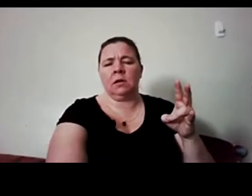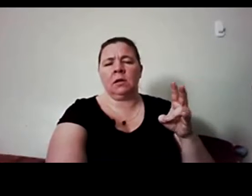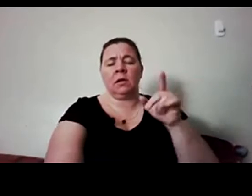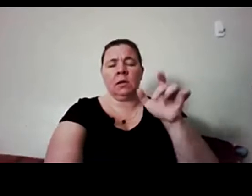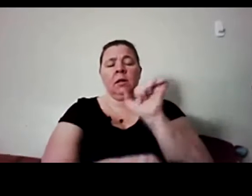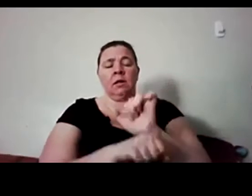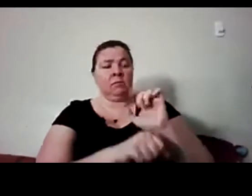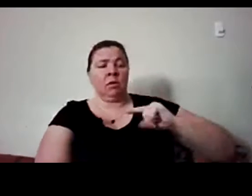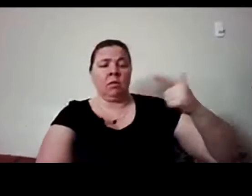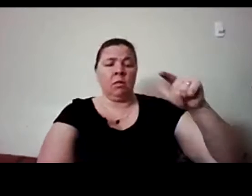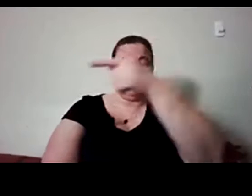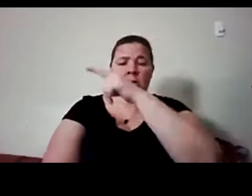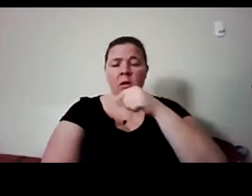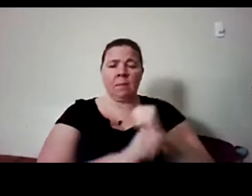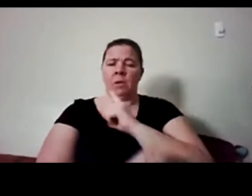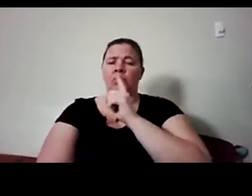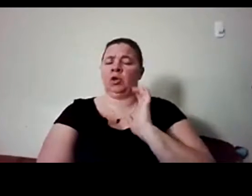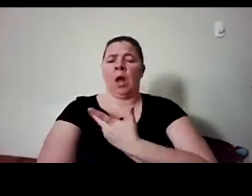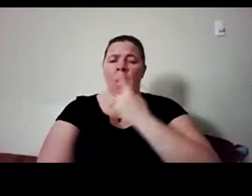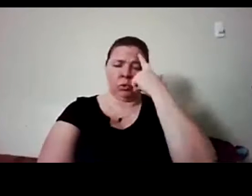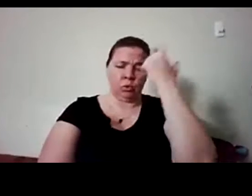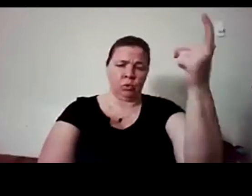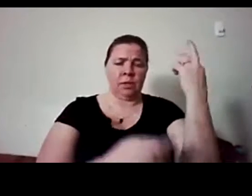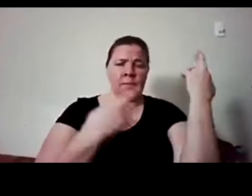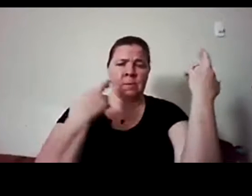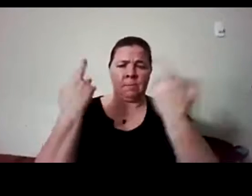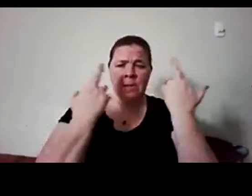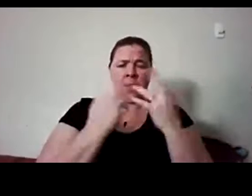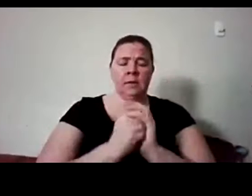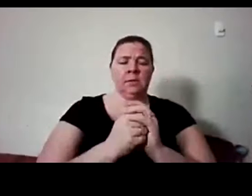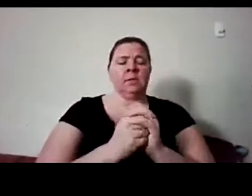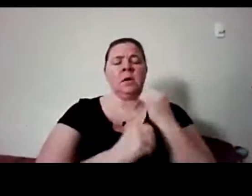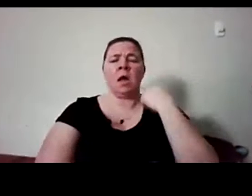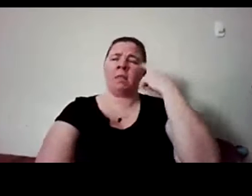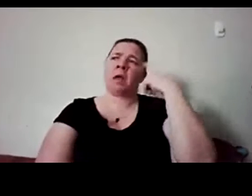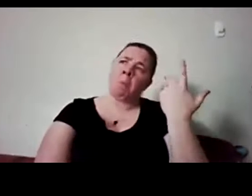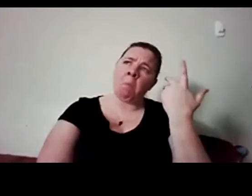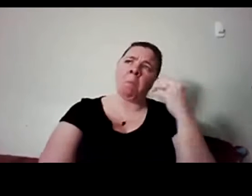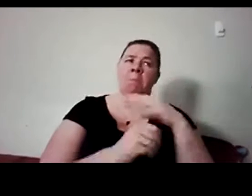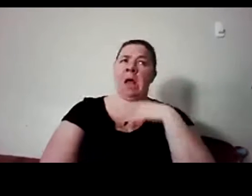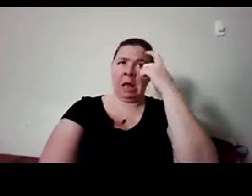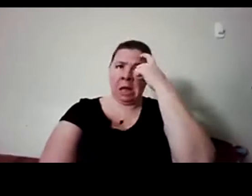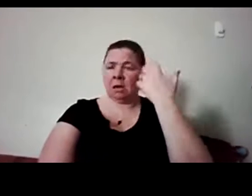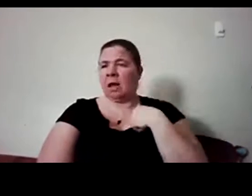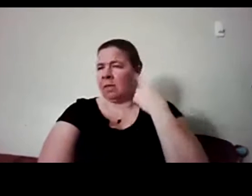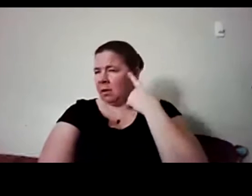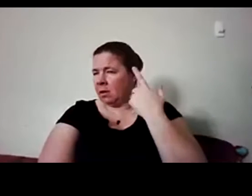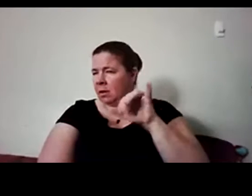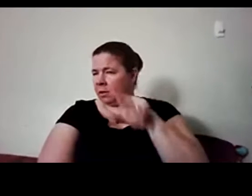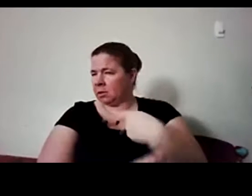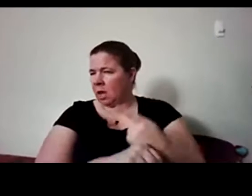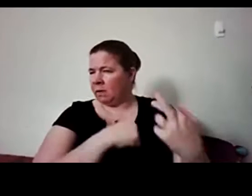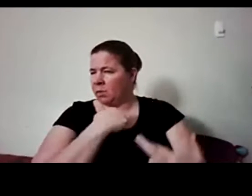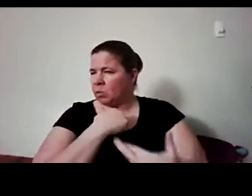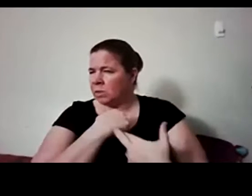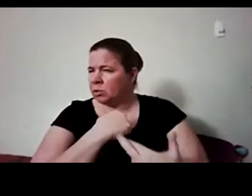sure our dream is realized. So now in my head, I'm beginning to think, okay, with this kind of a resource, yes, you